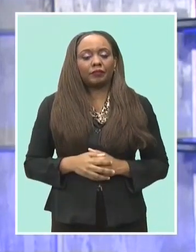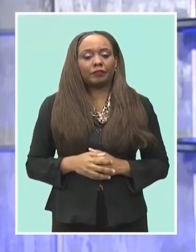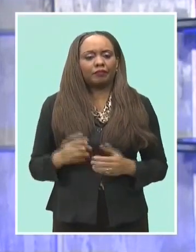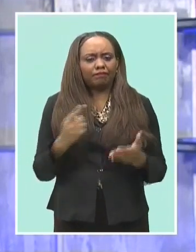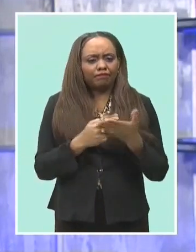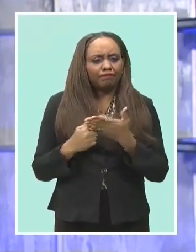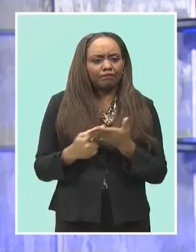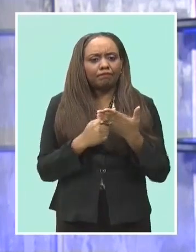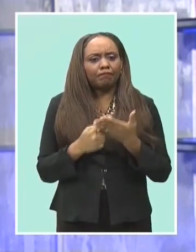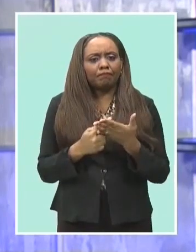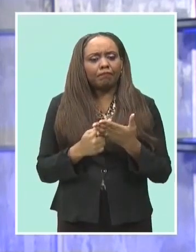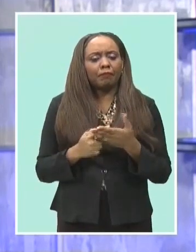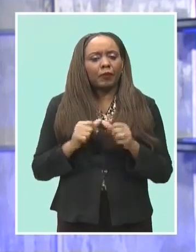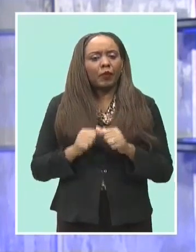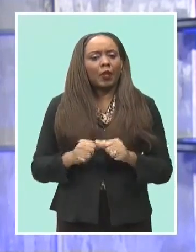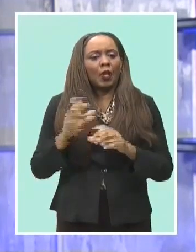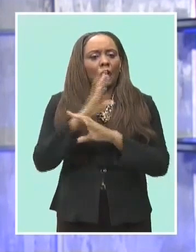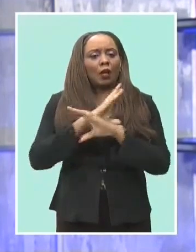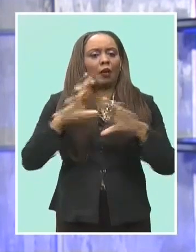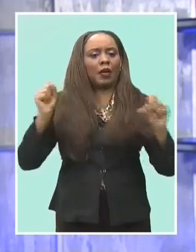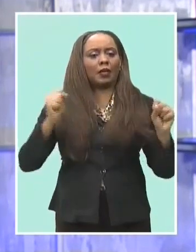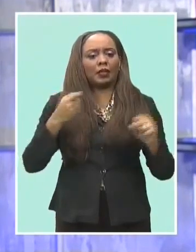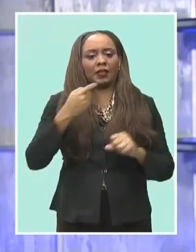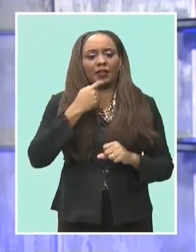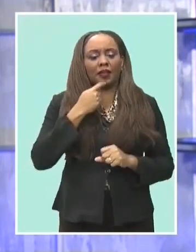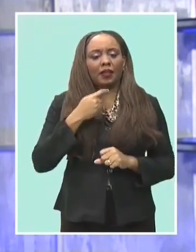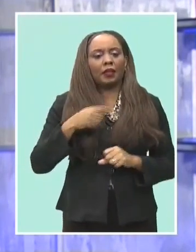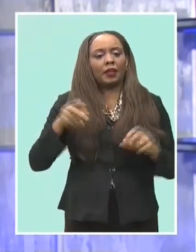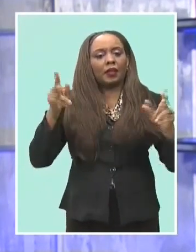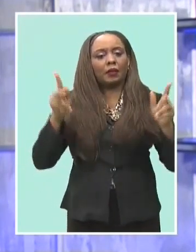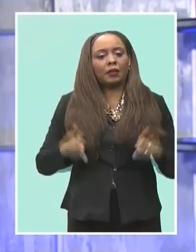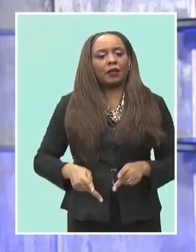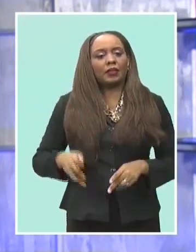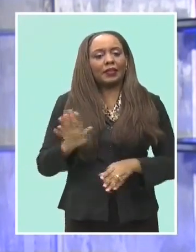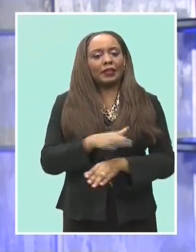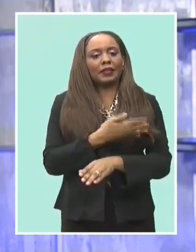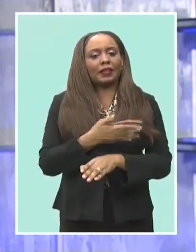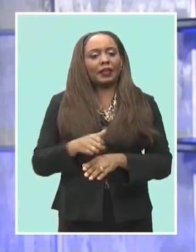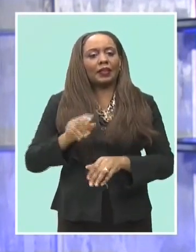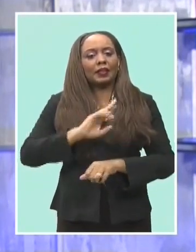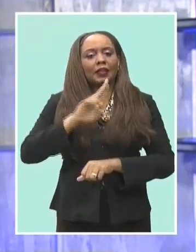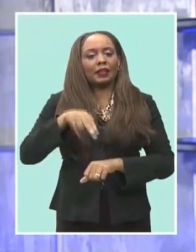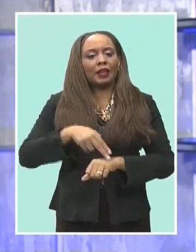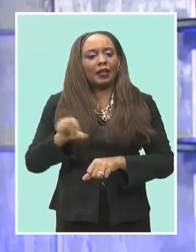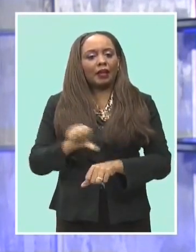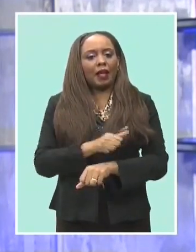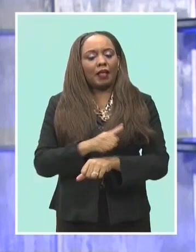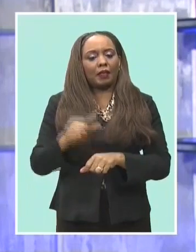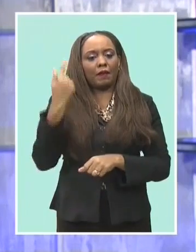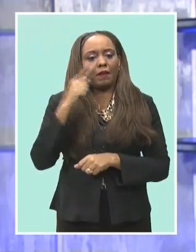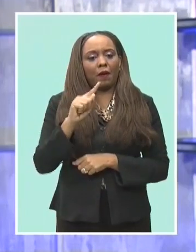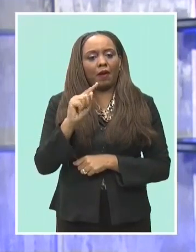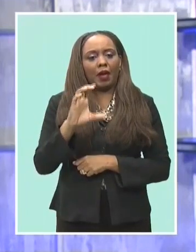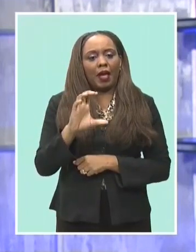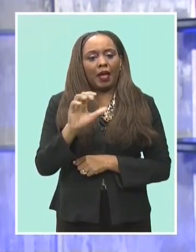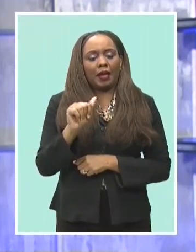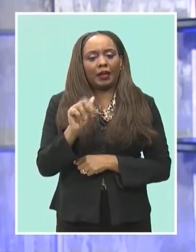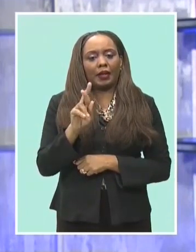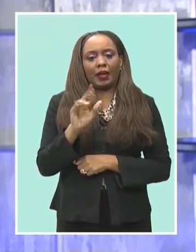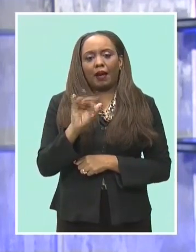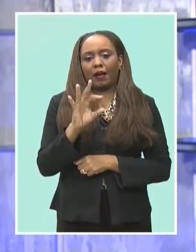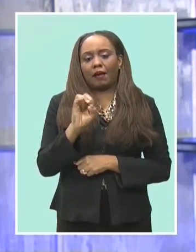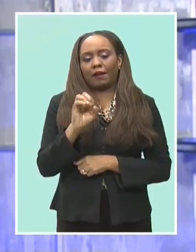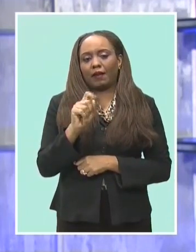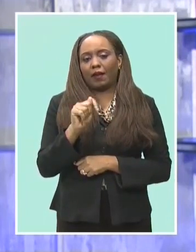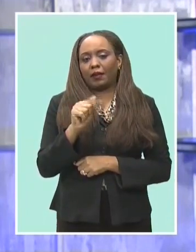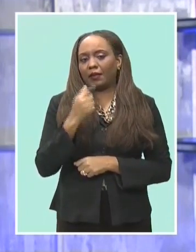Tobago since the President, Paula Mae Weeks, described a rendition of the national anthem at the Carifesta closing ceremony as